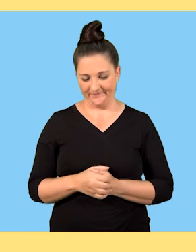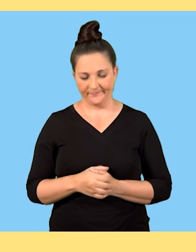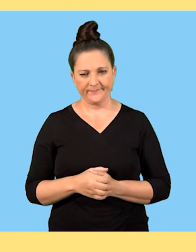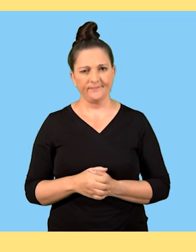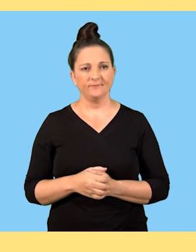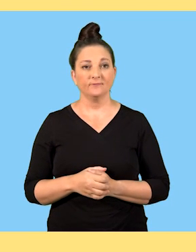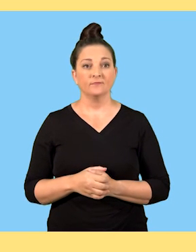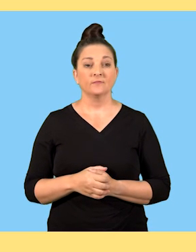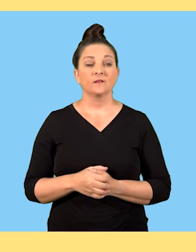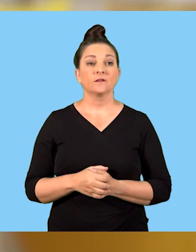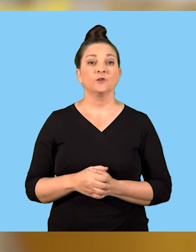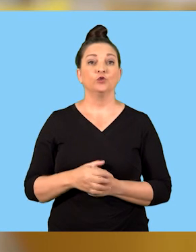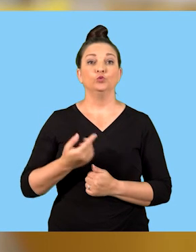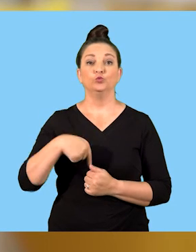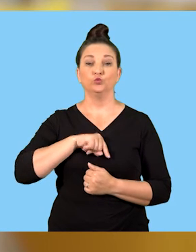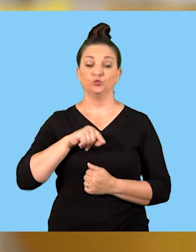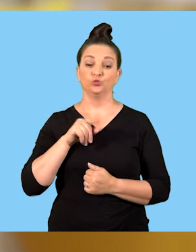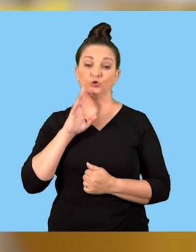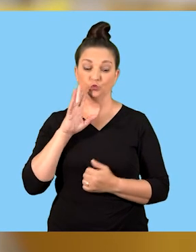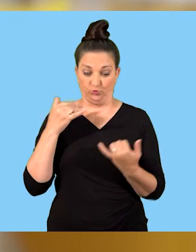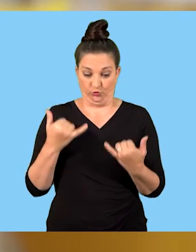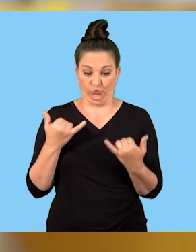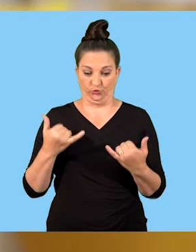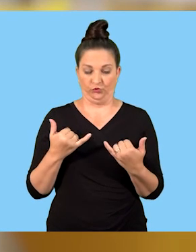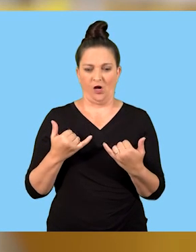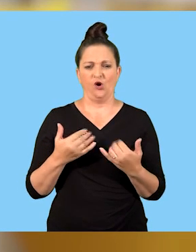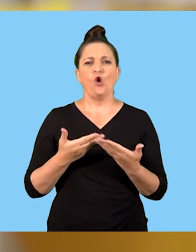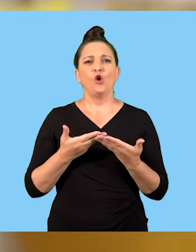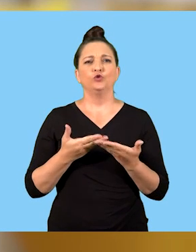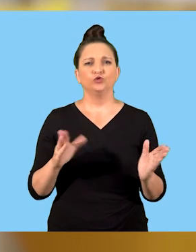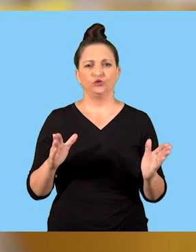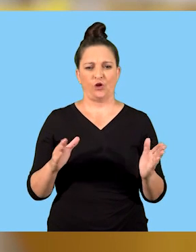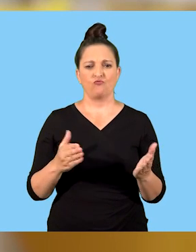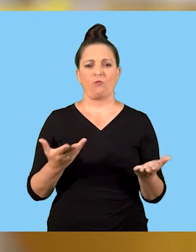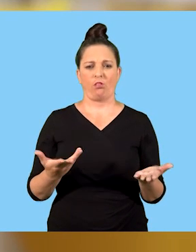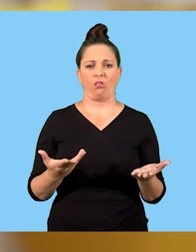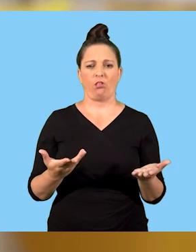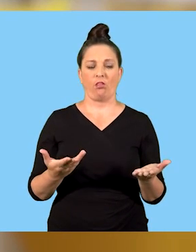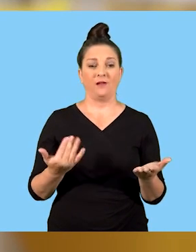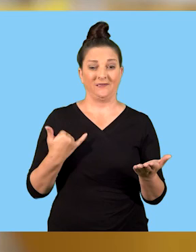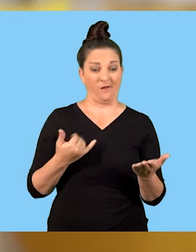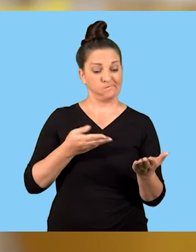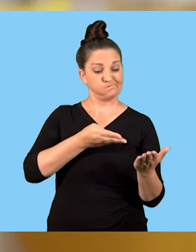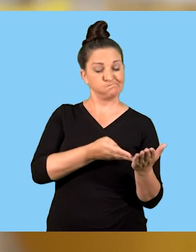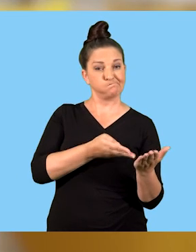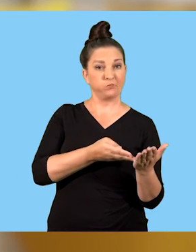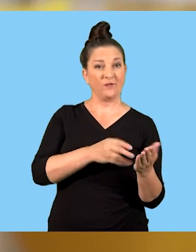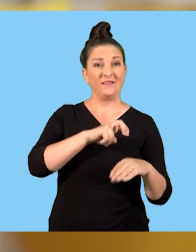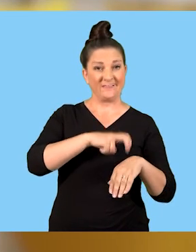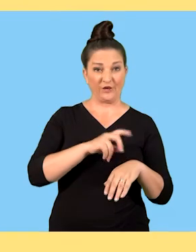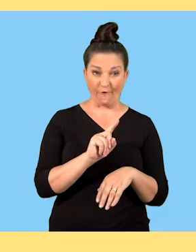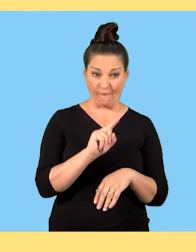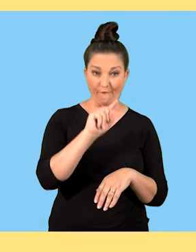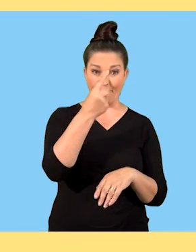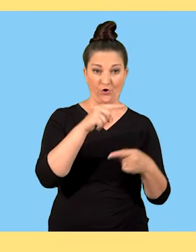as we will start with the general journal, you will see I will have two amounts. The first amount is